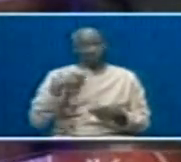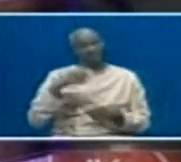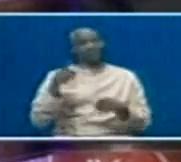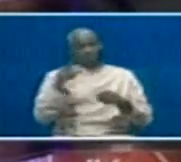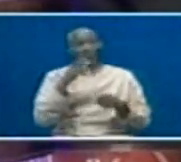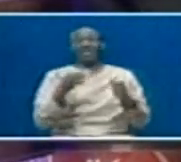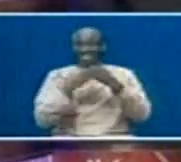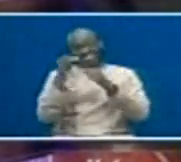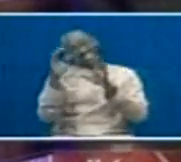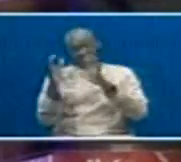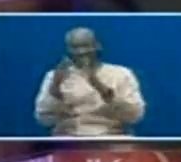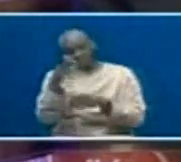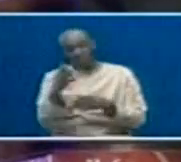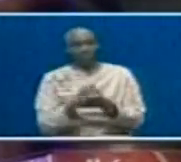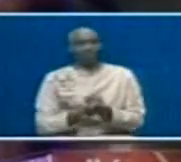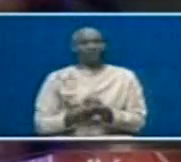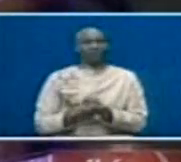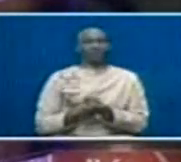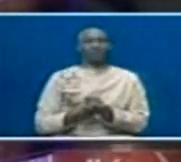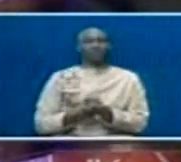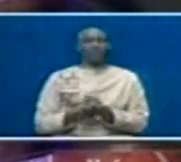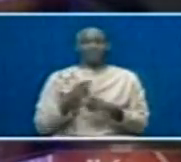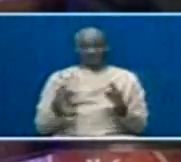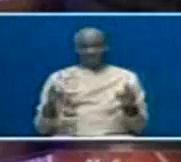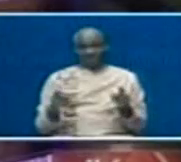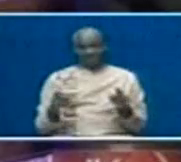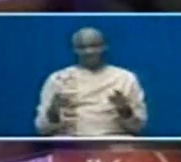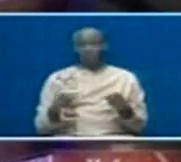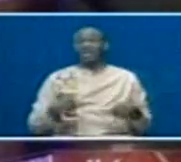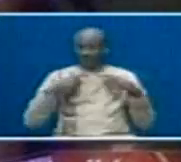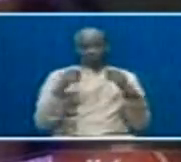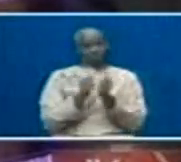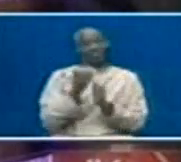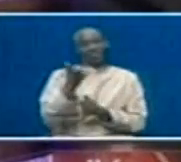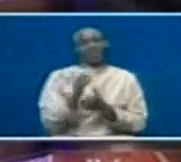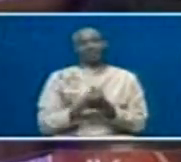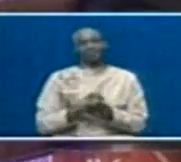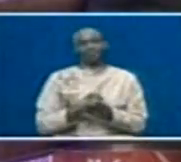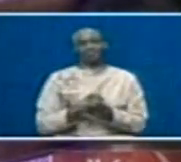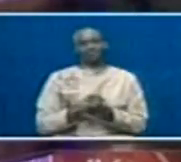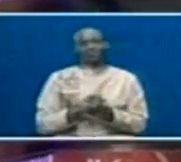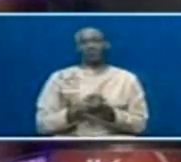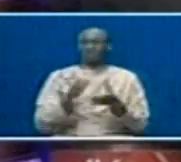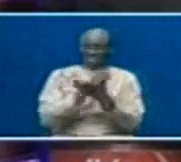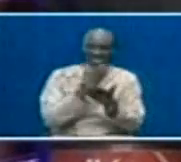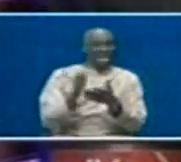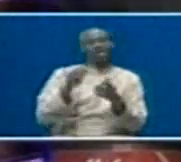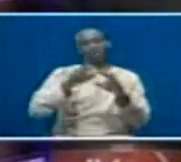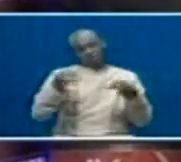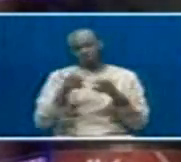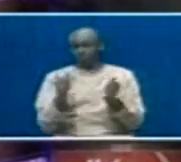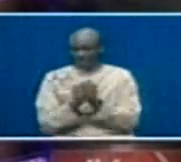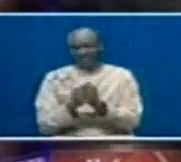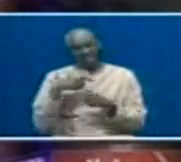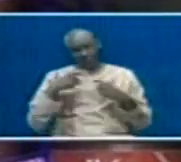the 80s, near 80s. He's older than I am. But we also lived together in England. We shared a room together with Panya in